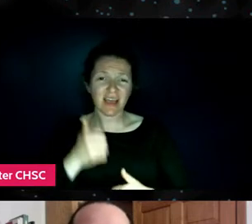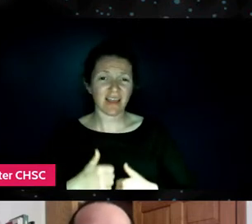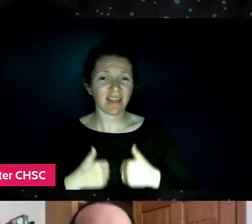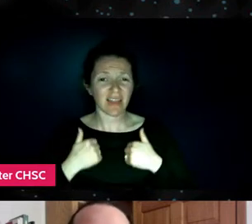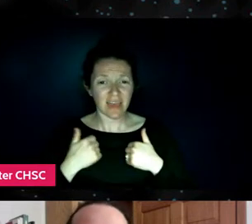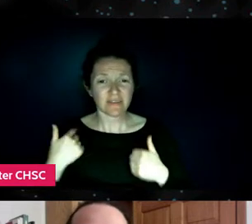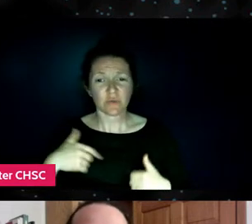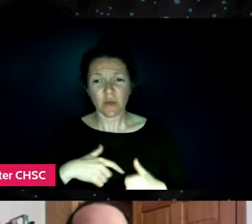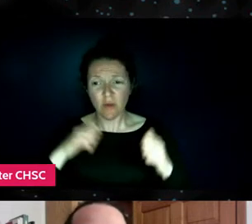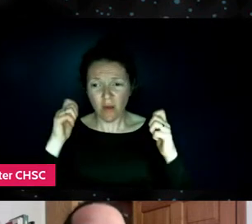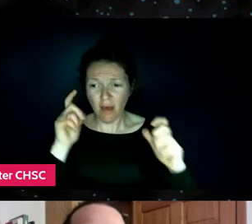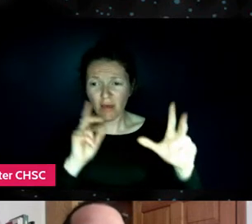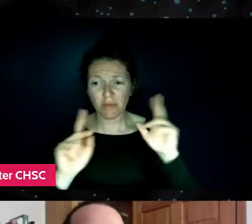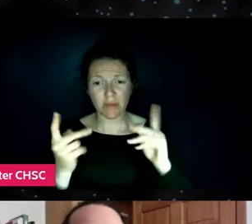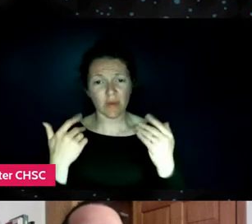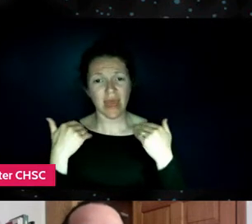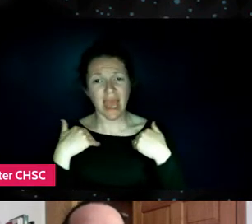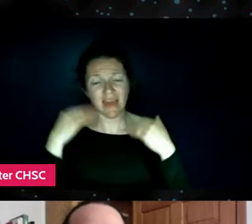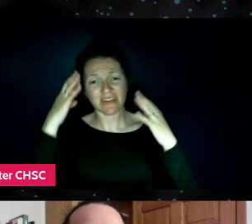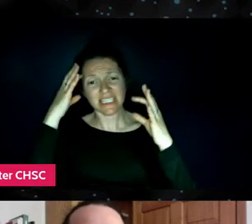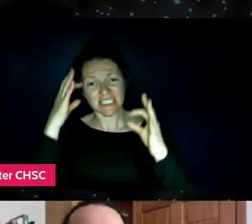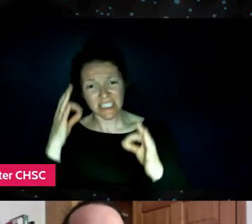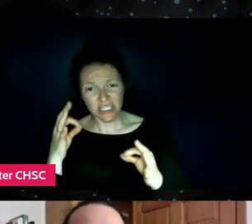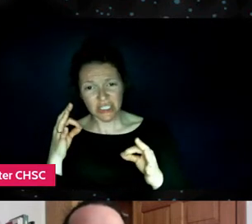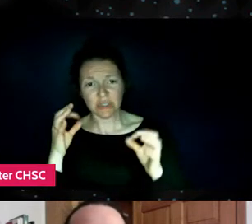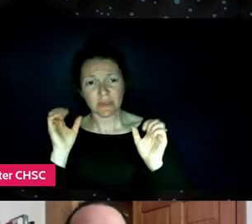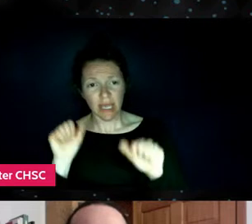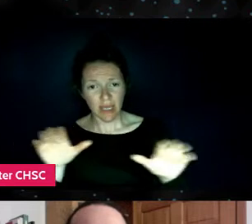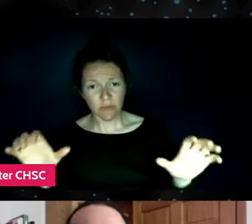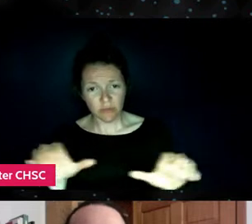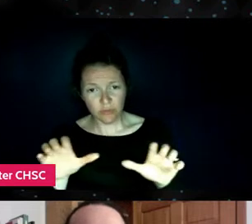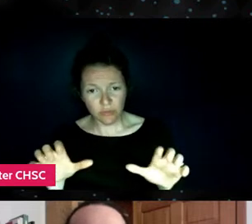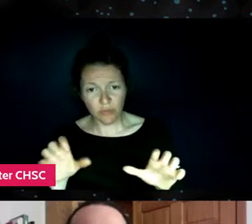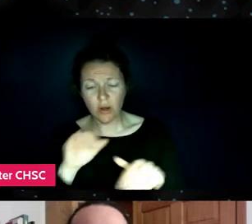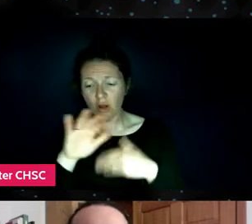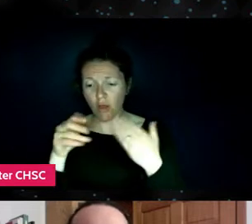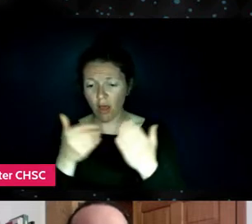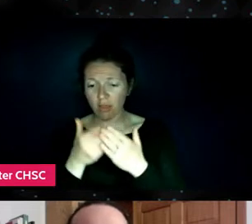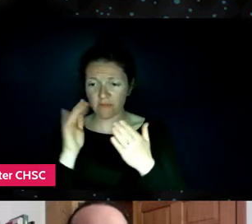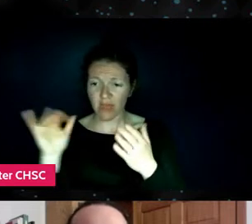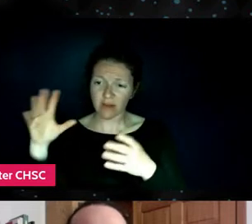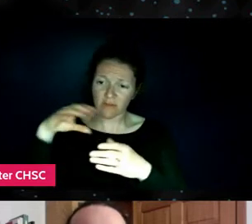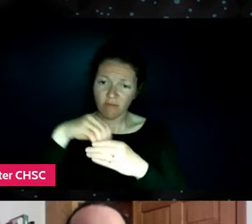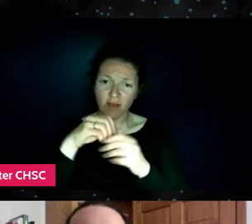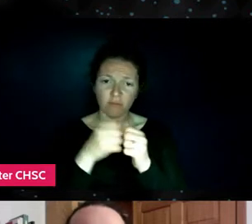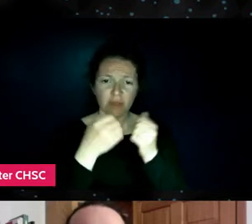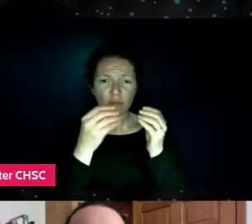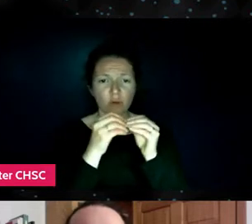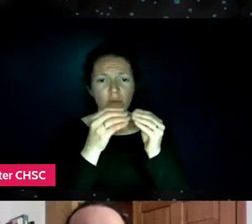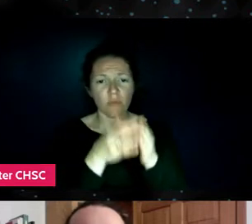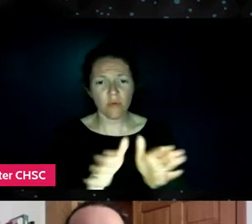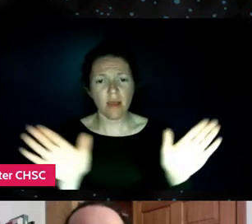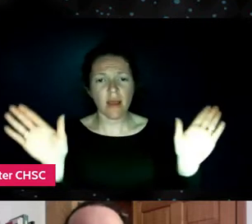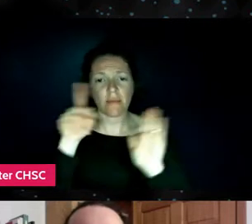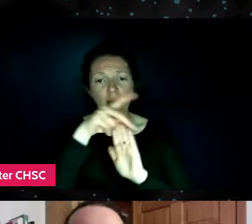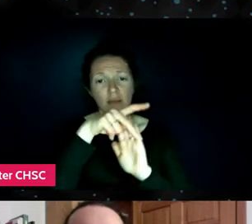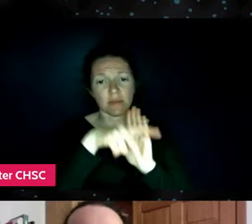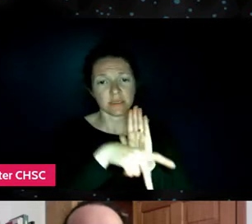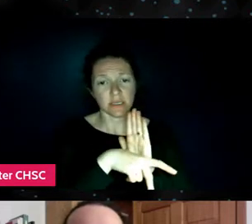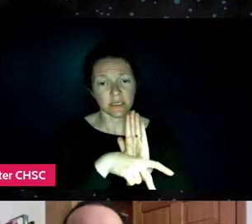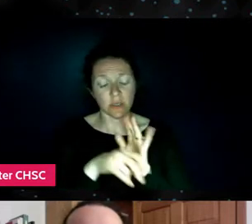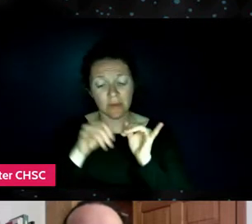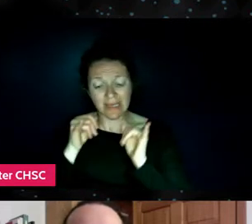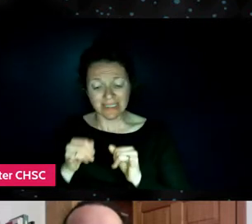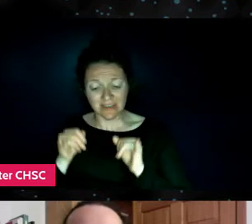that we can make, and those all are informed and roll up into broader policy. And so, so while individual actions